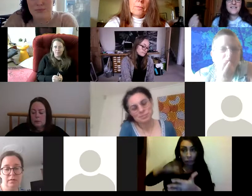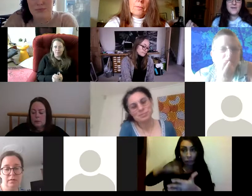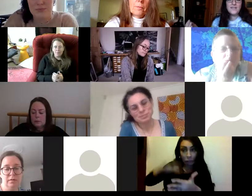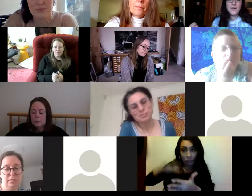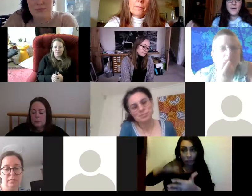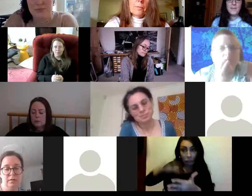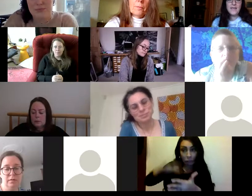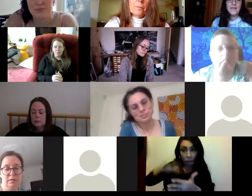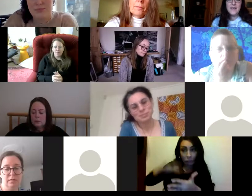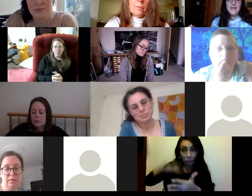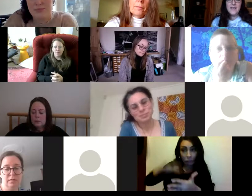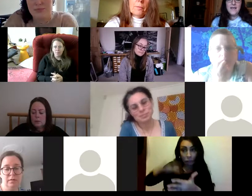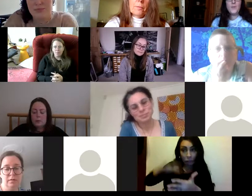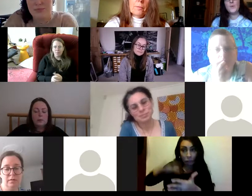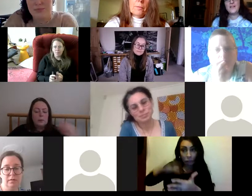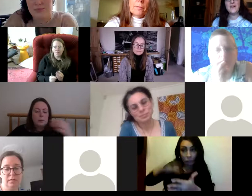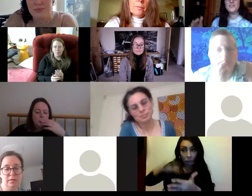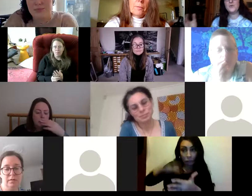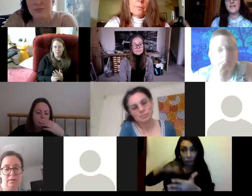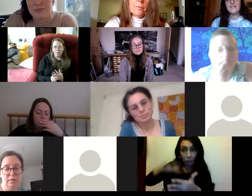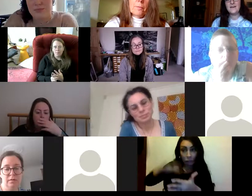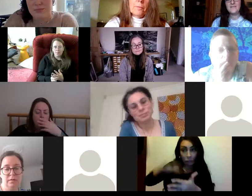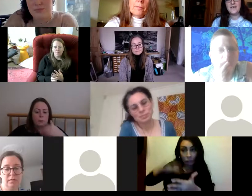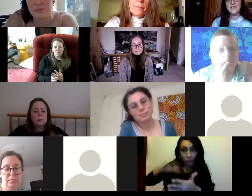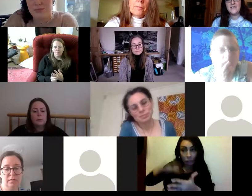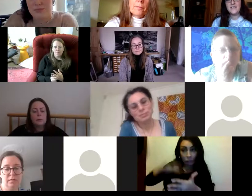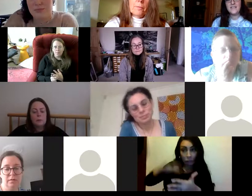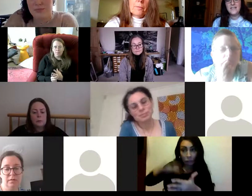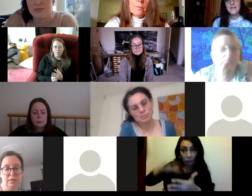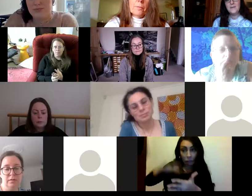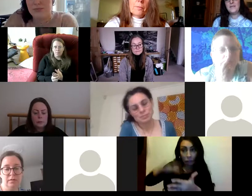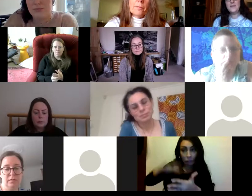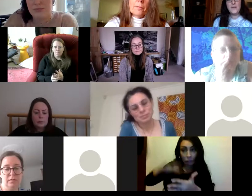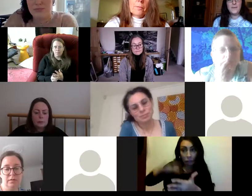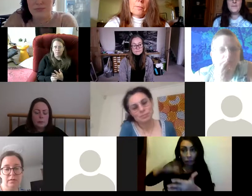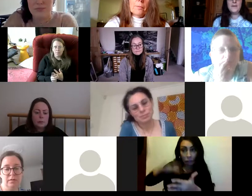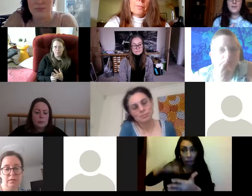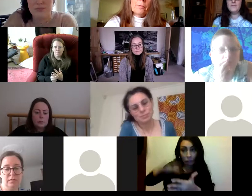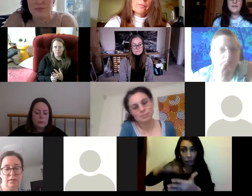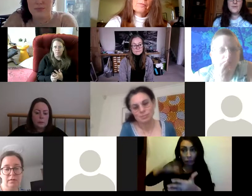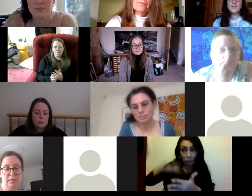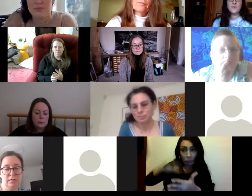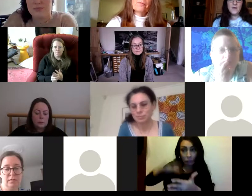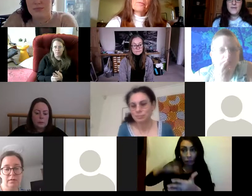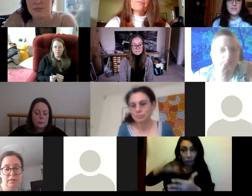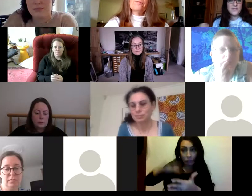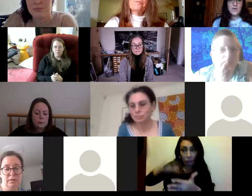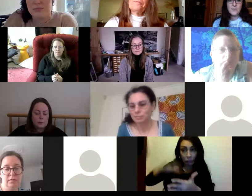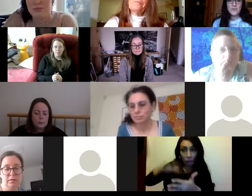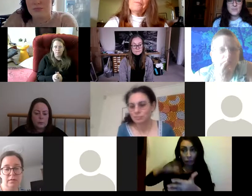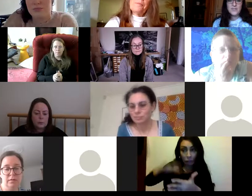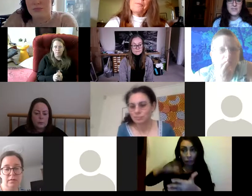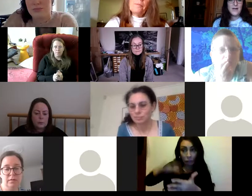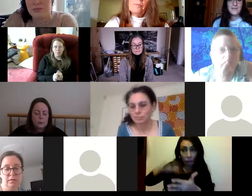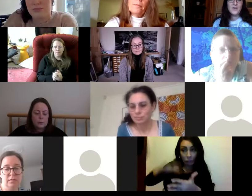understand. So it might be, oh, well, we'd like to try this out for an activity, but equally it might be, well, I really want to work, I'm interested in working